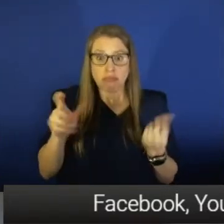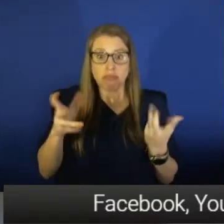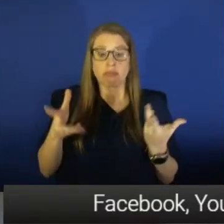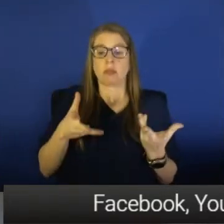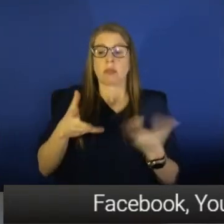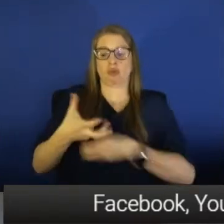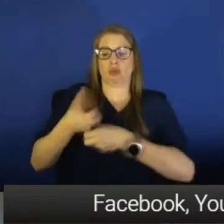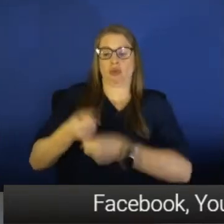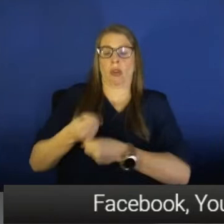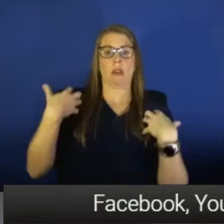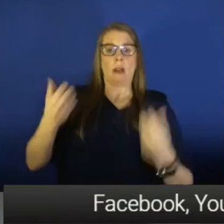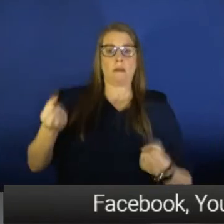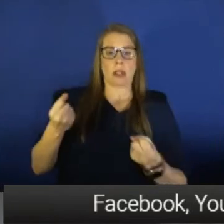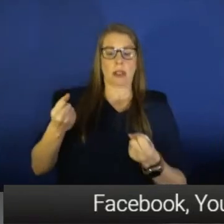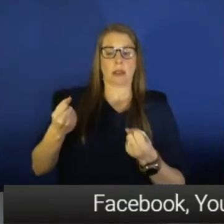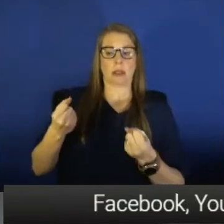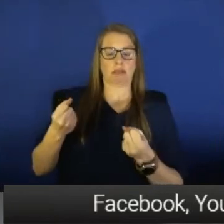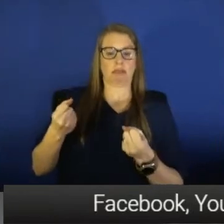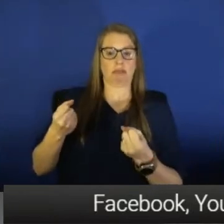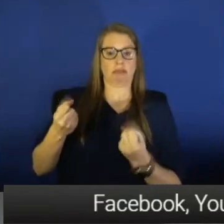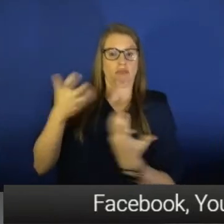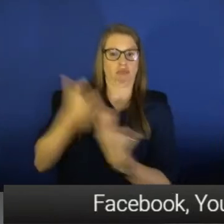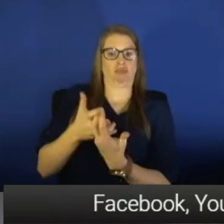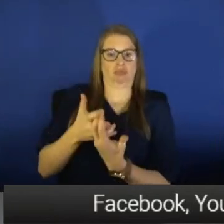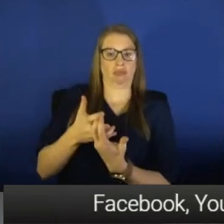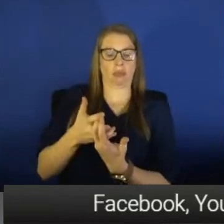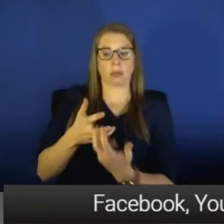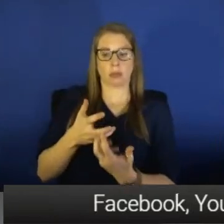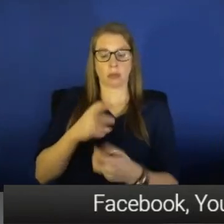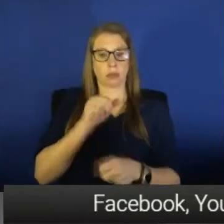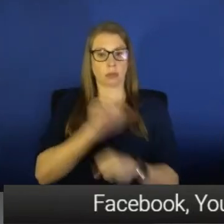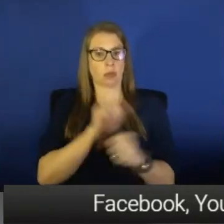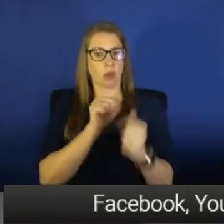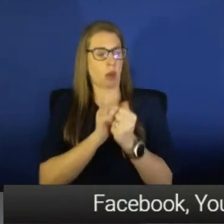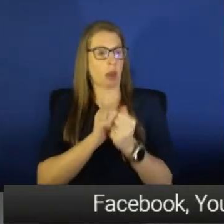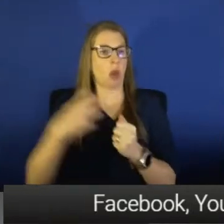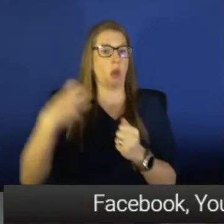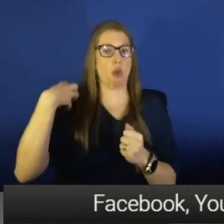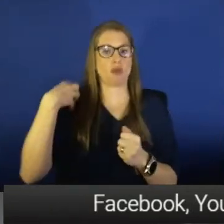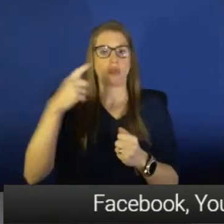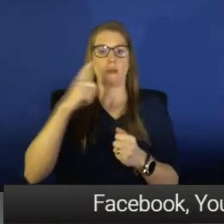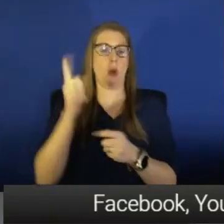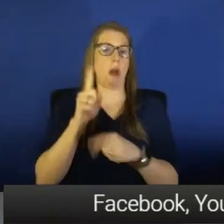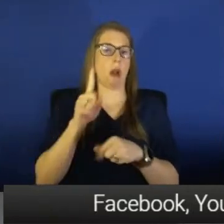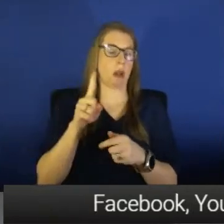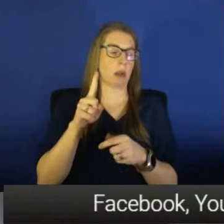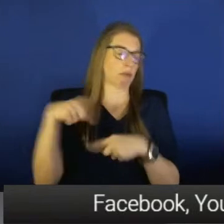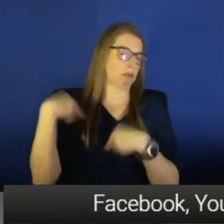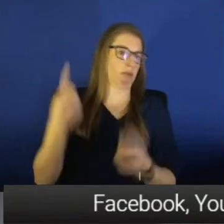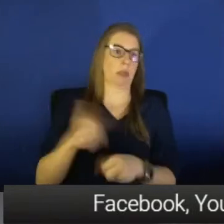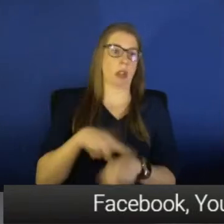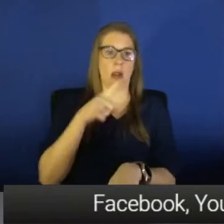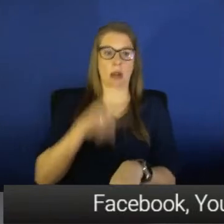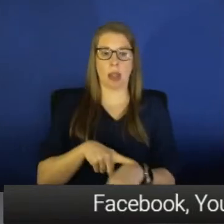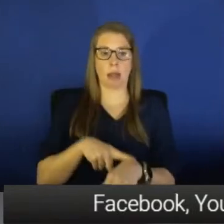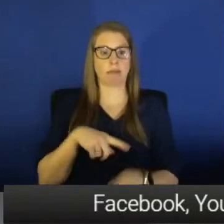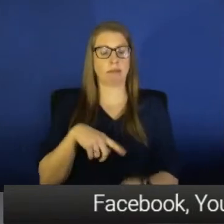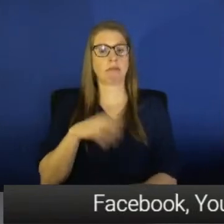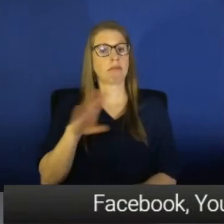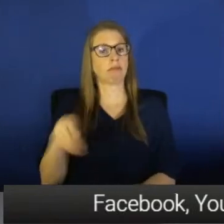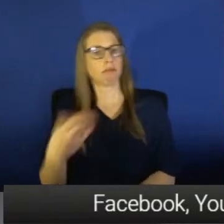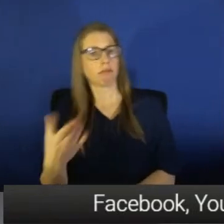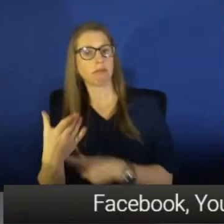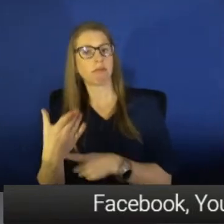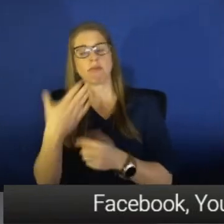and confidence comes in. And I think working with coaches for a long time, and having coaches that have a good understanding and